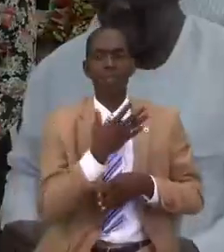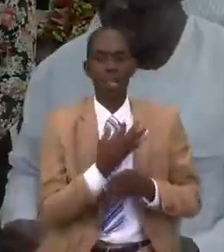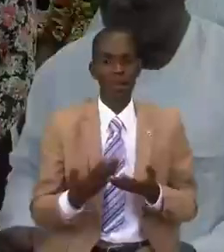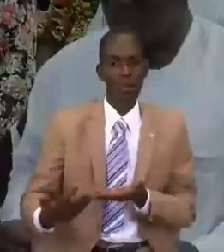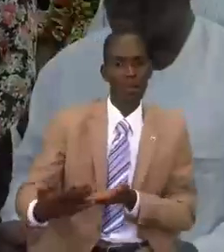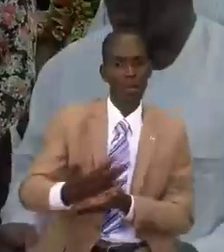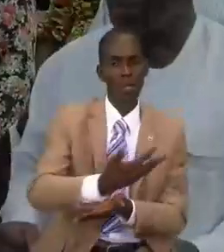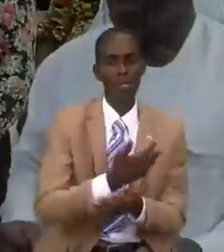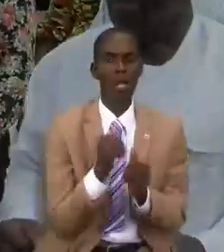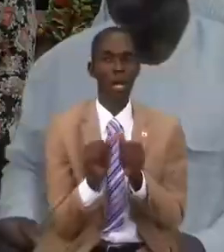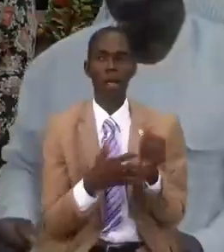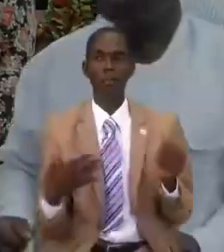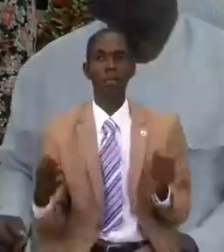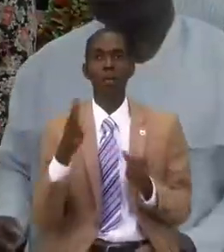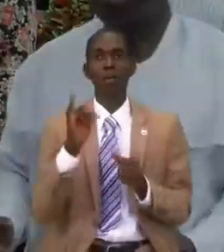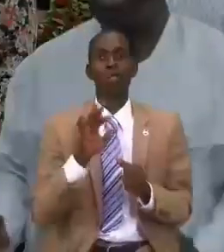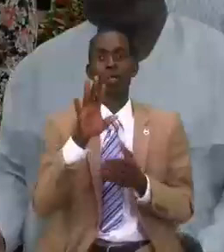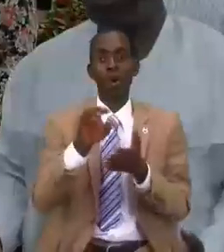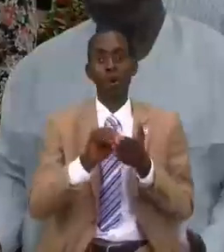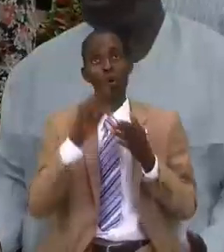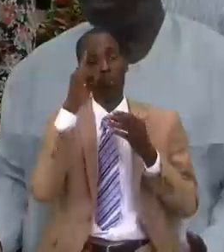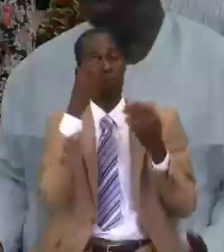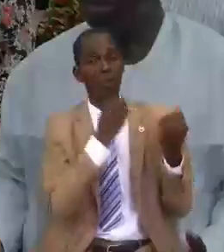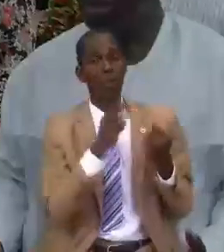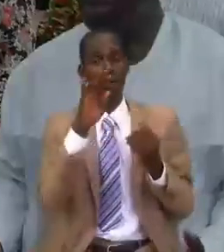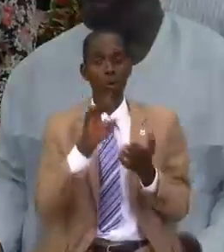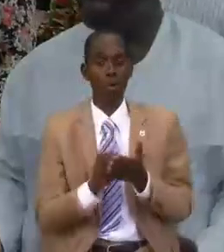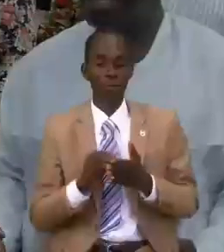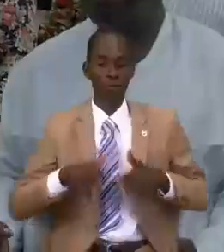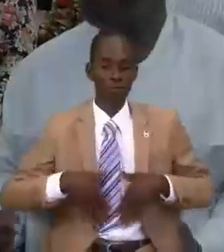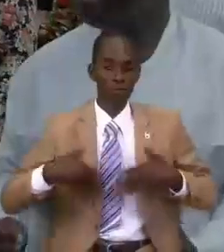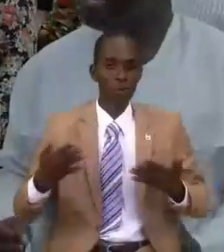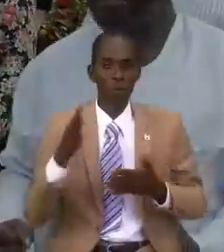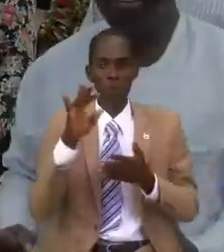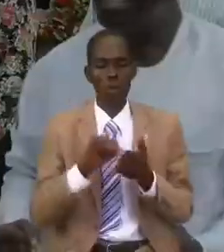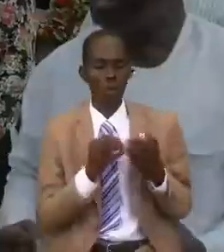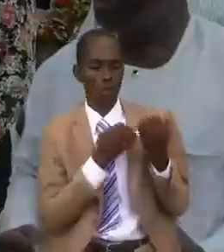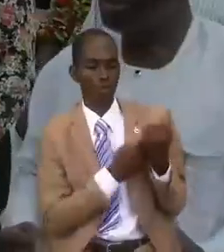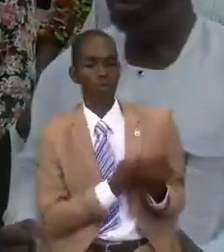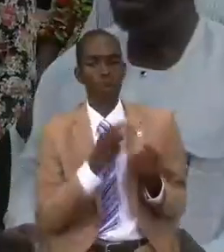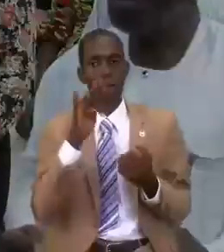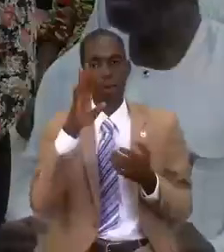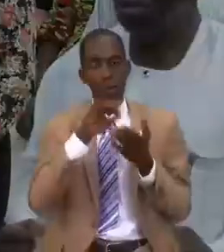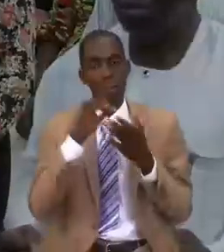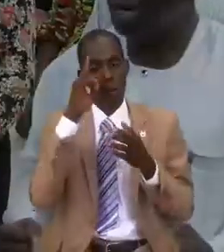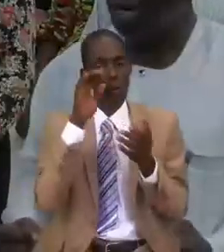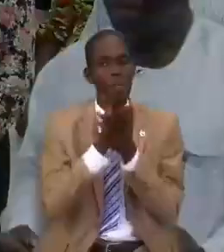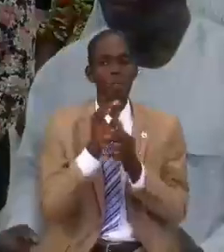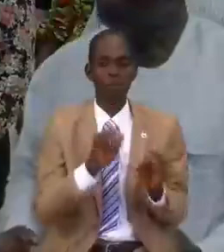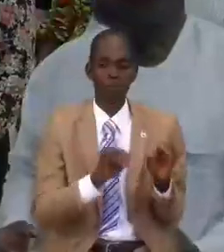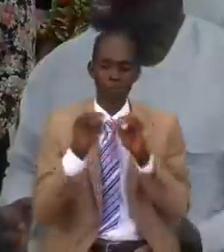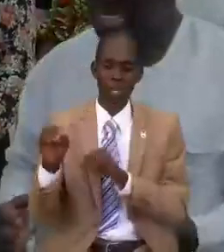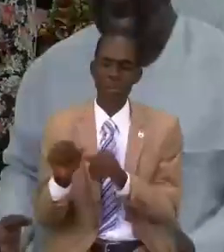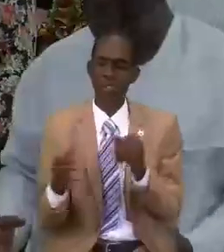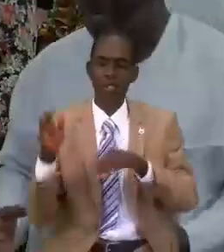own confession, by your own confidence, by your own trust, you lay everything on Christ. And then he'll give you